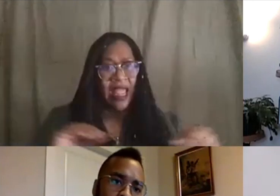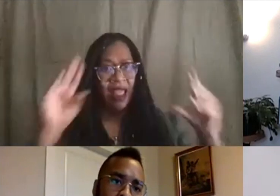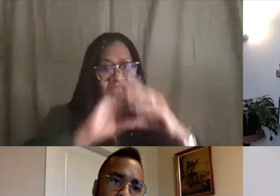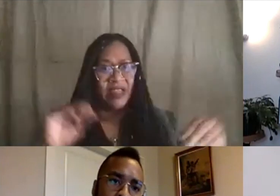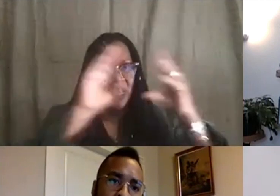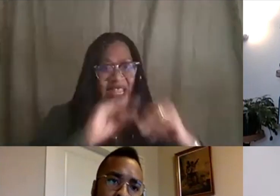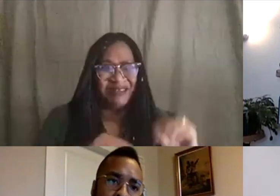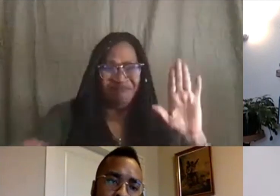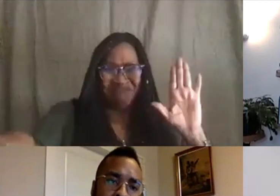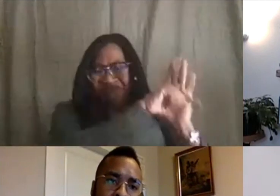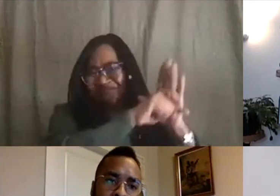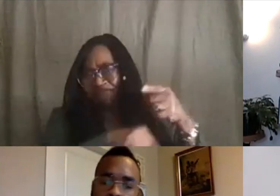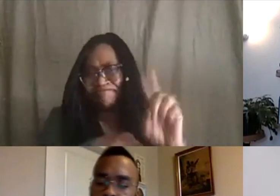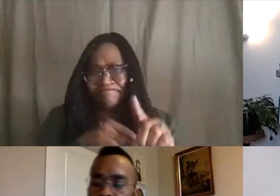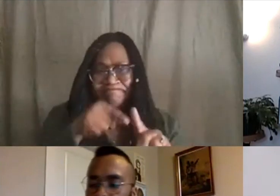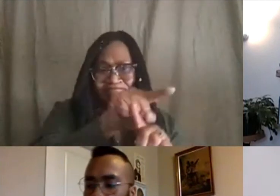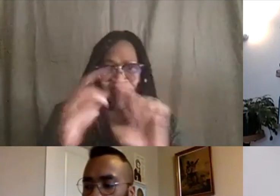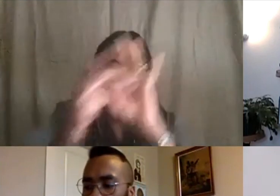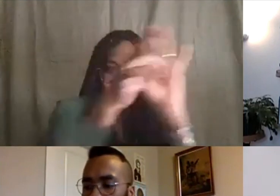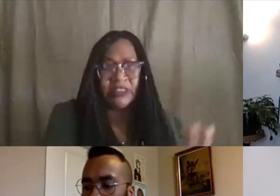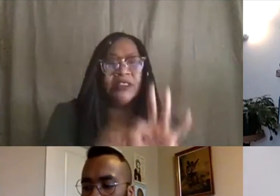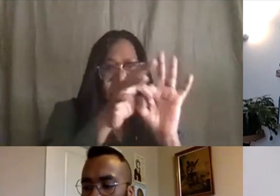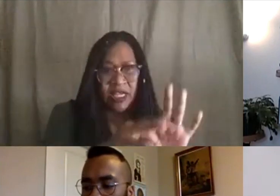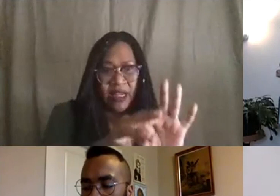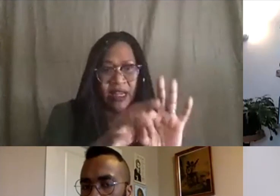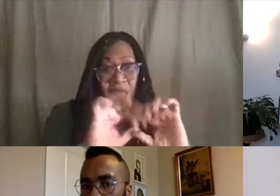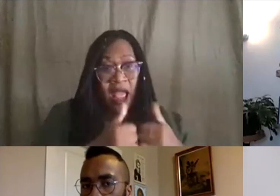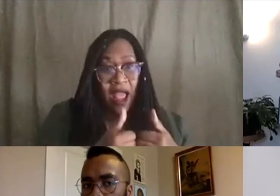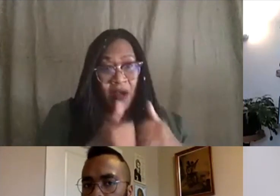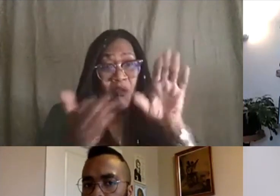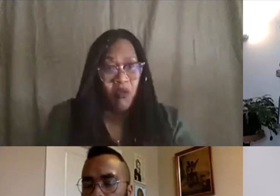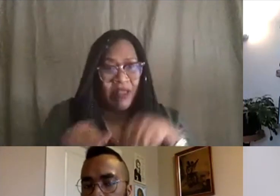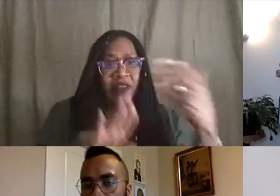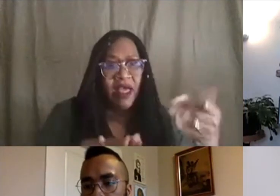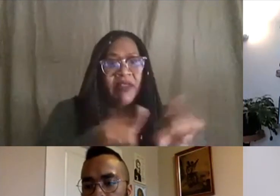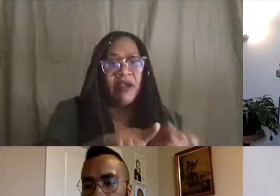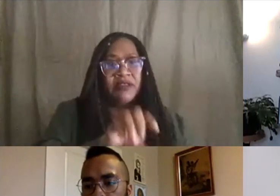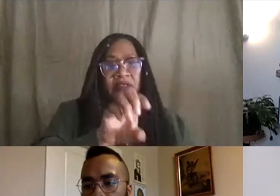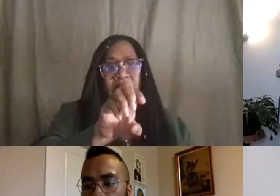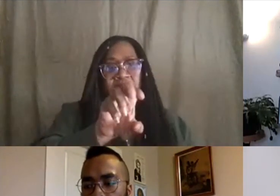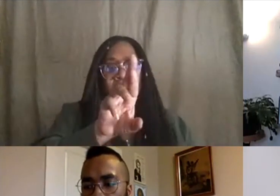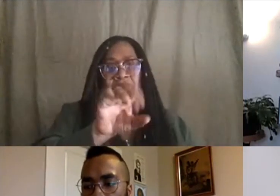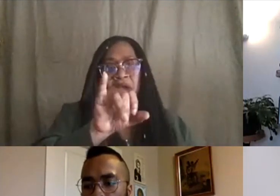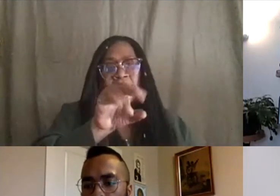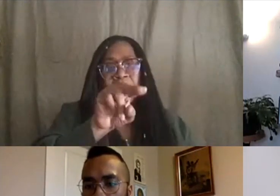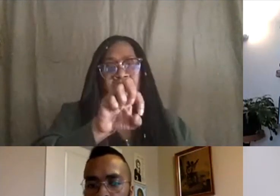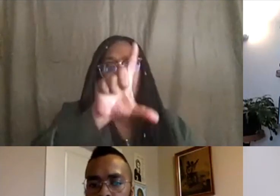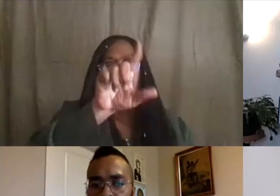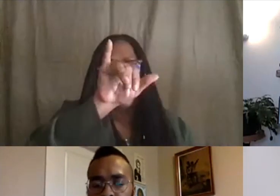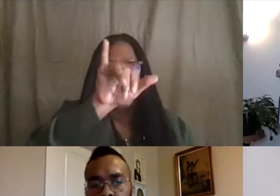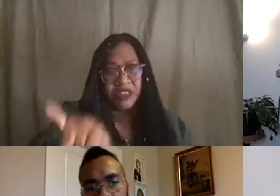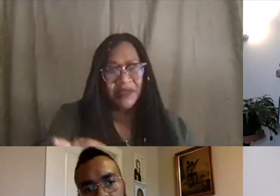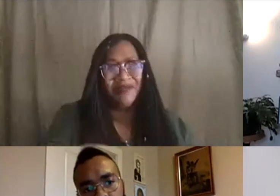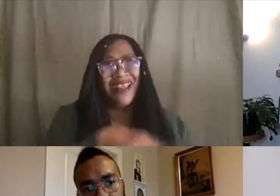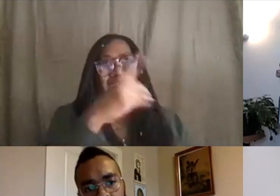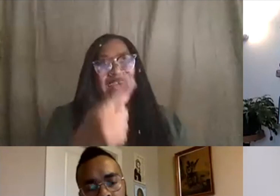dehumanizing and associated with death and criminality. And so I say that because I want to